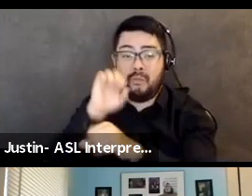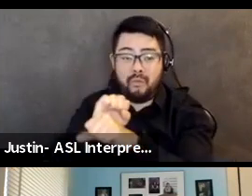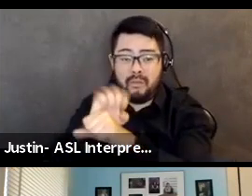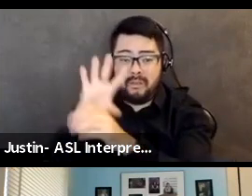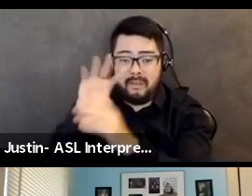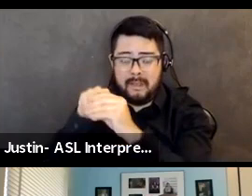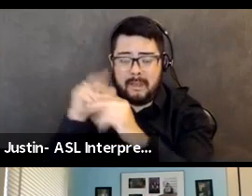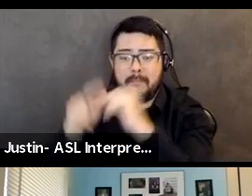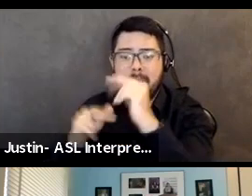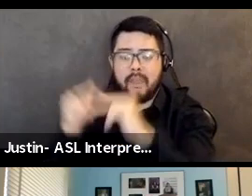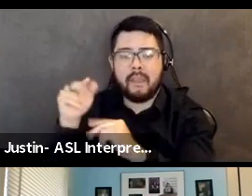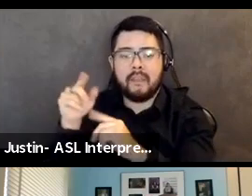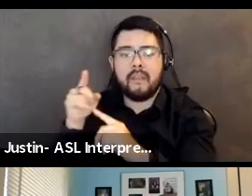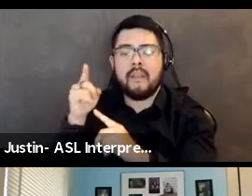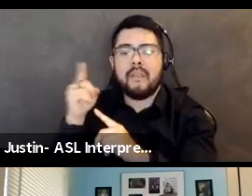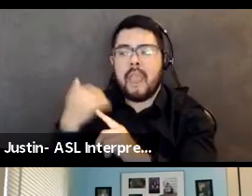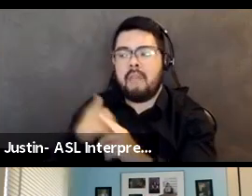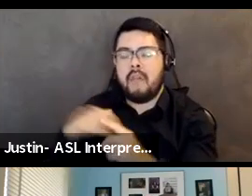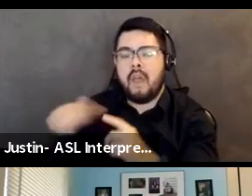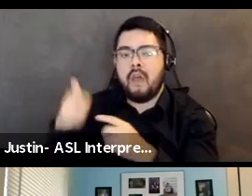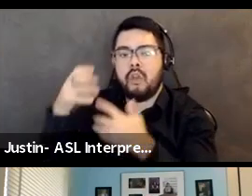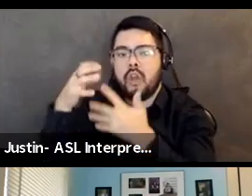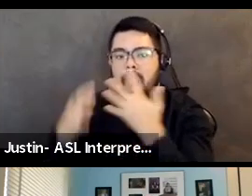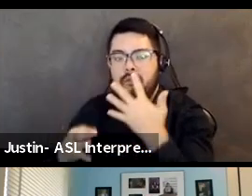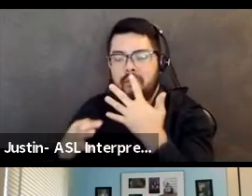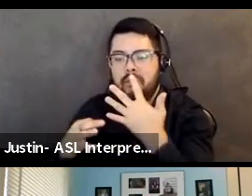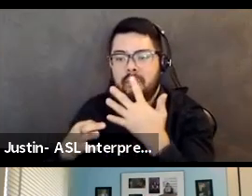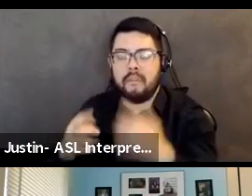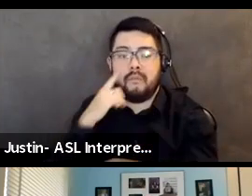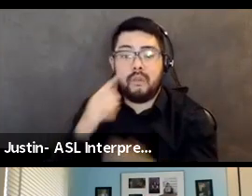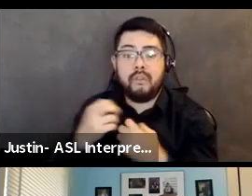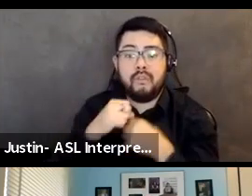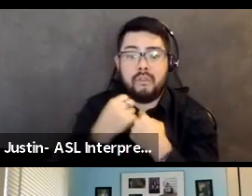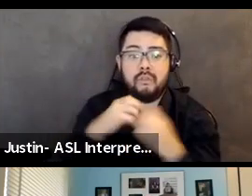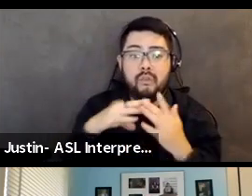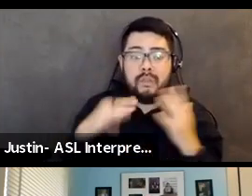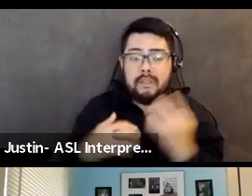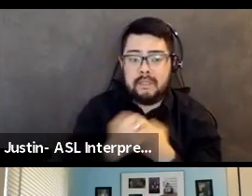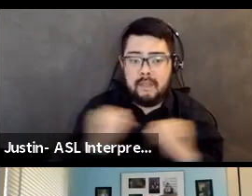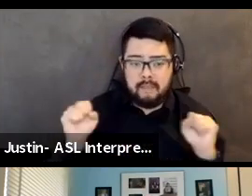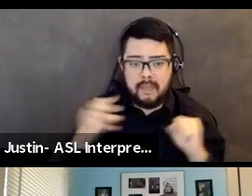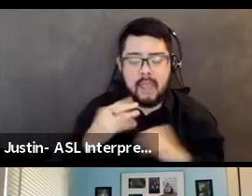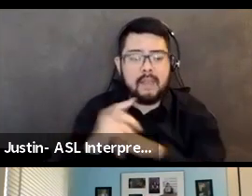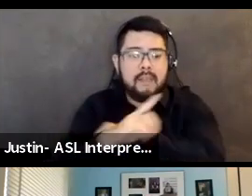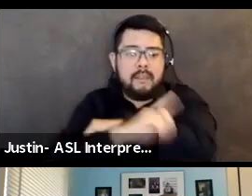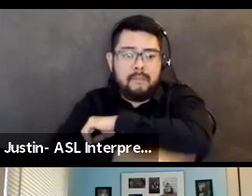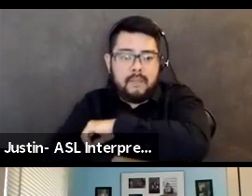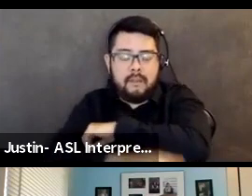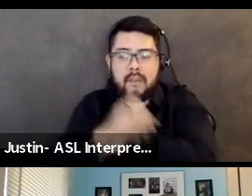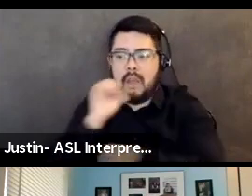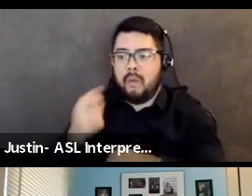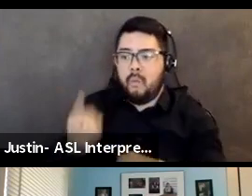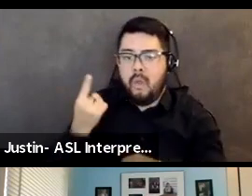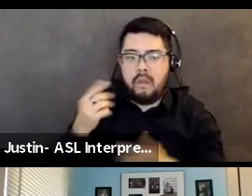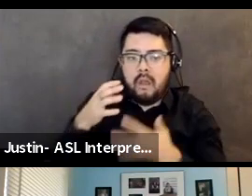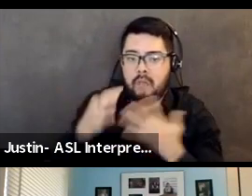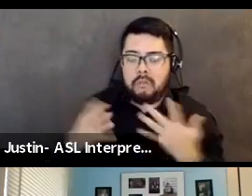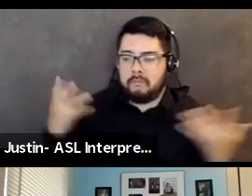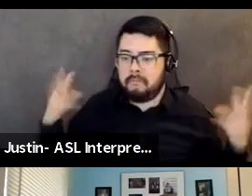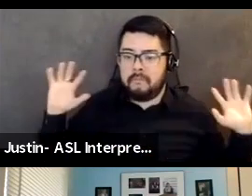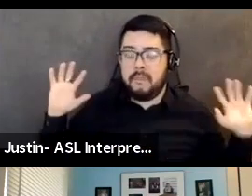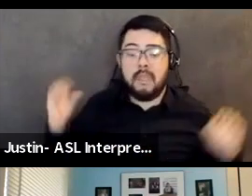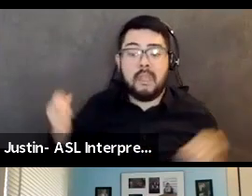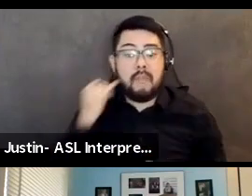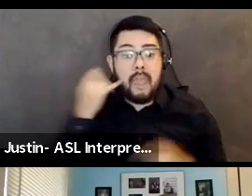pursuing a different approach to student safety and to student discipline if that would happen without this resolution that's